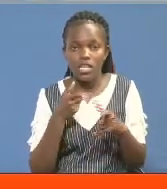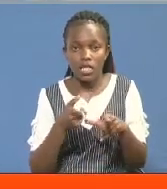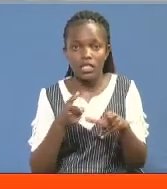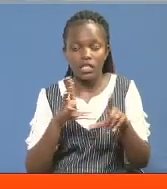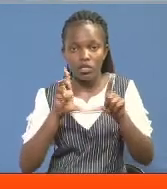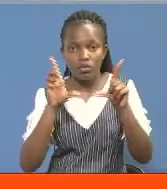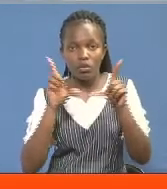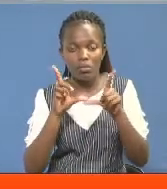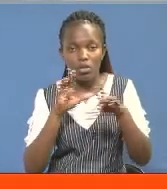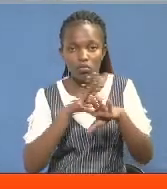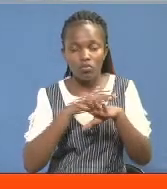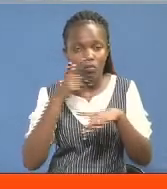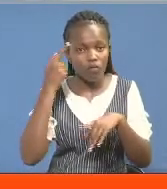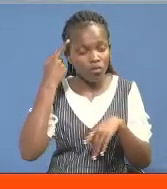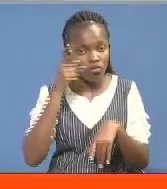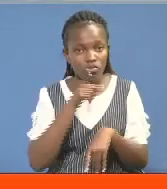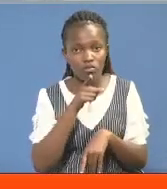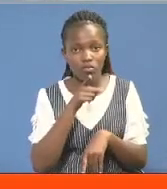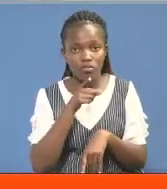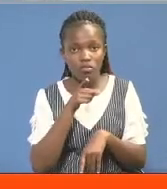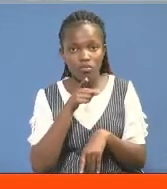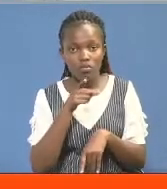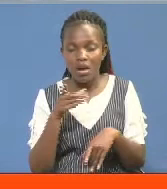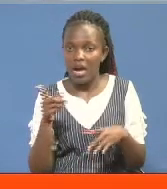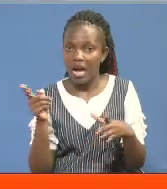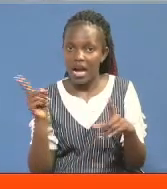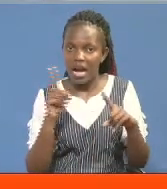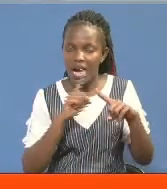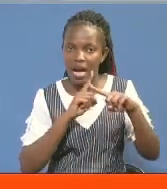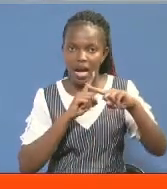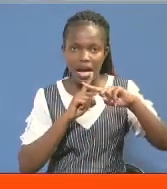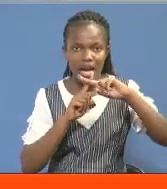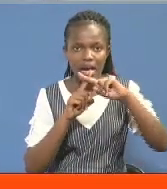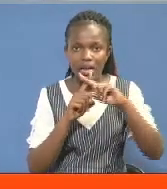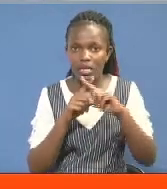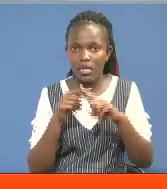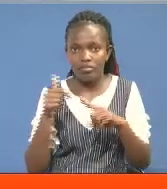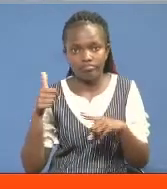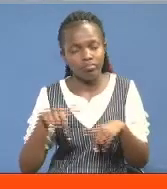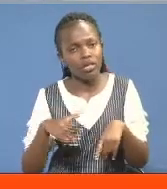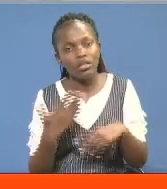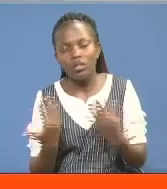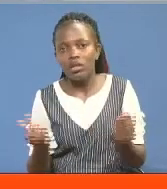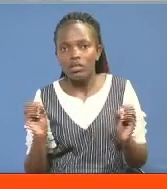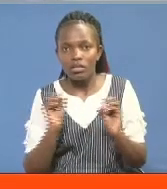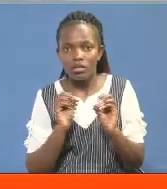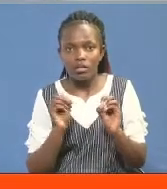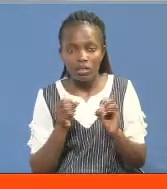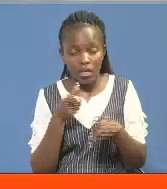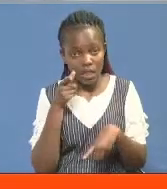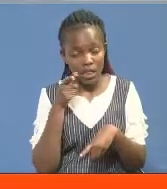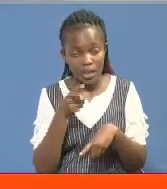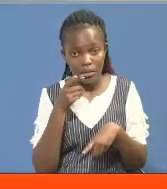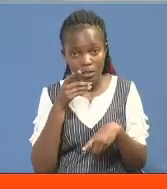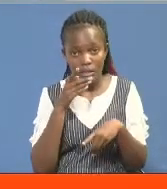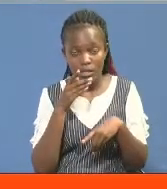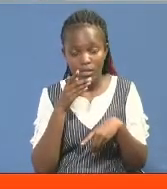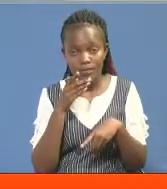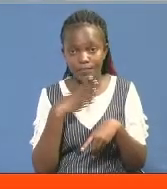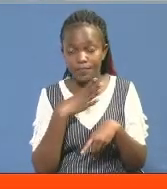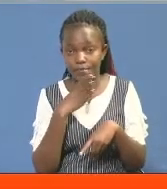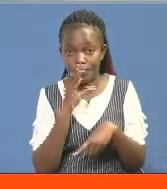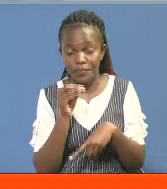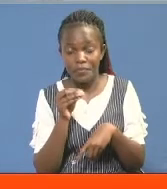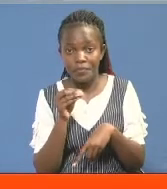document that is good for you, do not add a comma, do not add a full stop. Then it beats the logic of taking the bill through